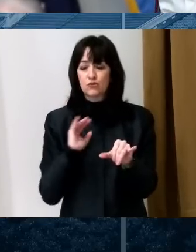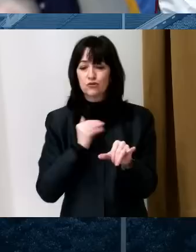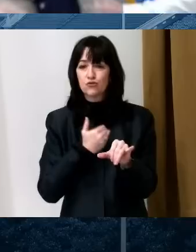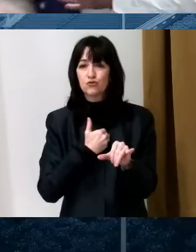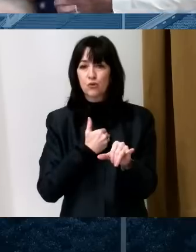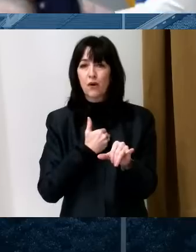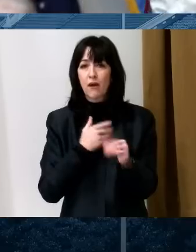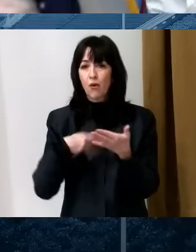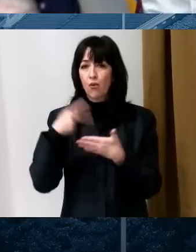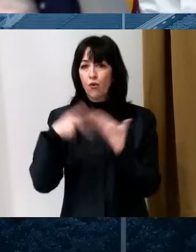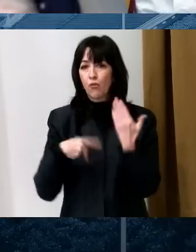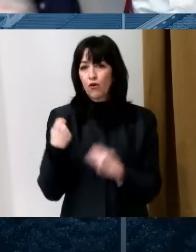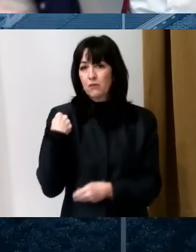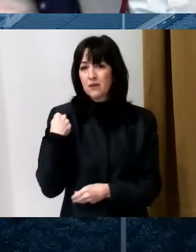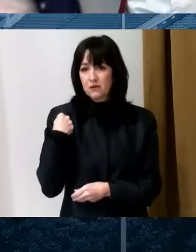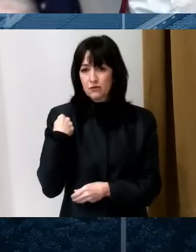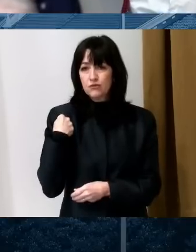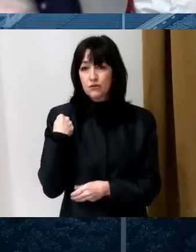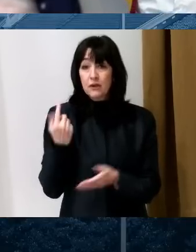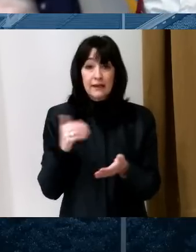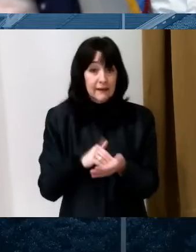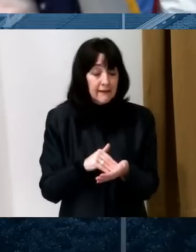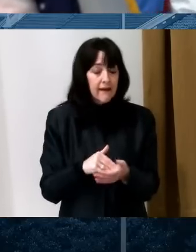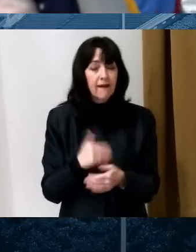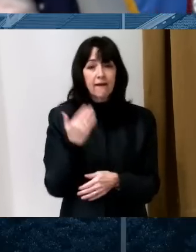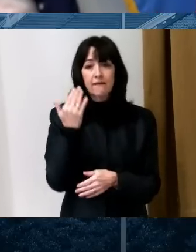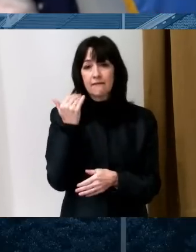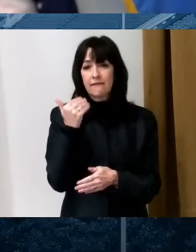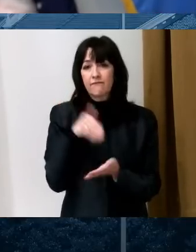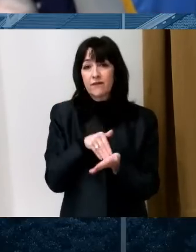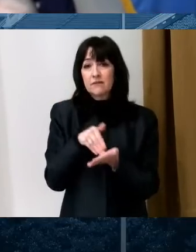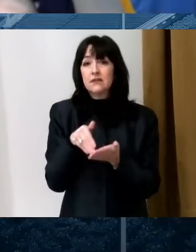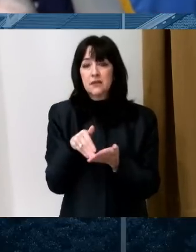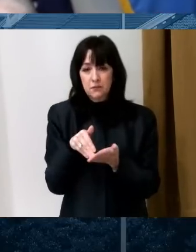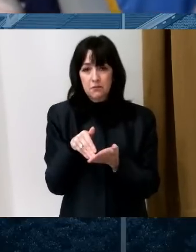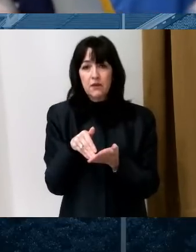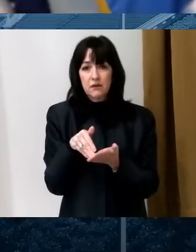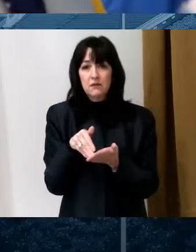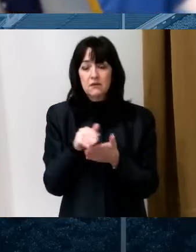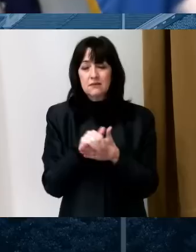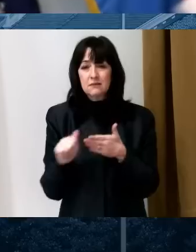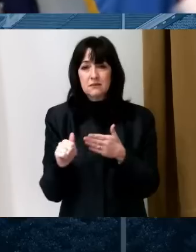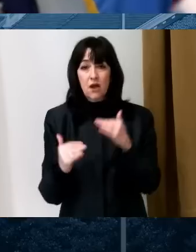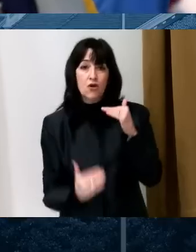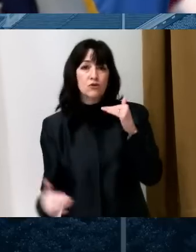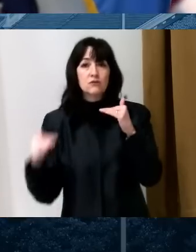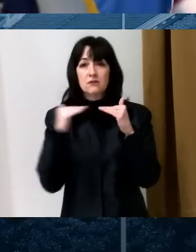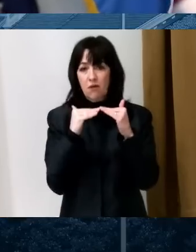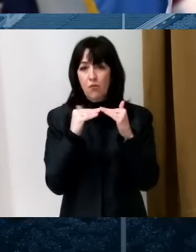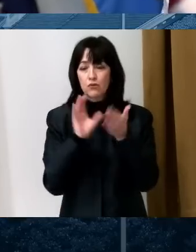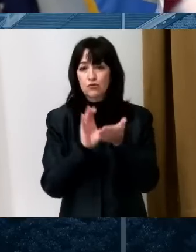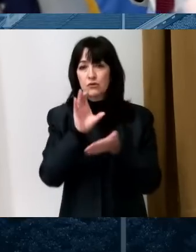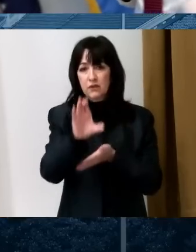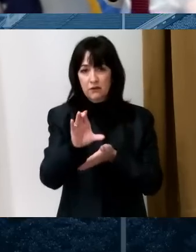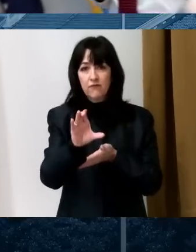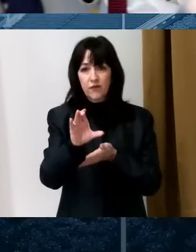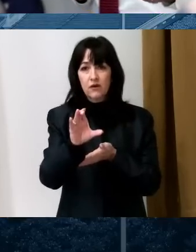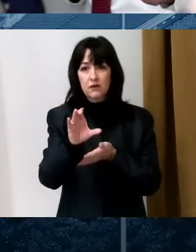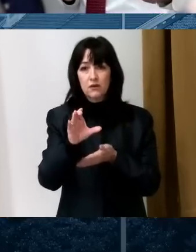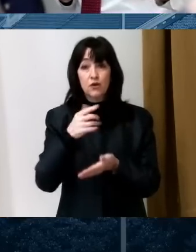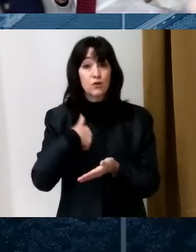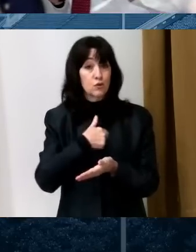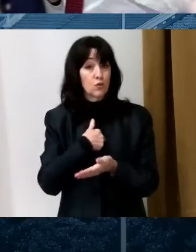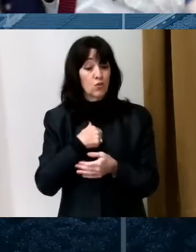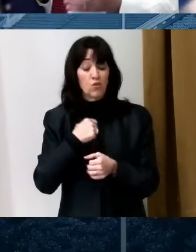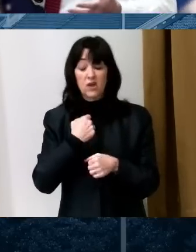year. Again, an increase in $15 million to opportunity funding, up to $53 million. We made a commitment 2 or 3